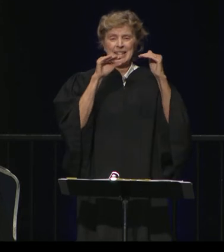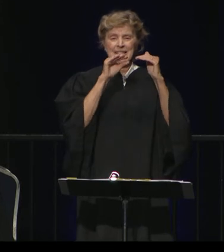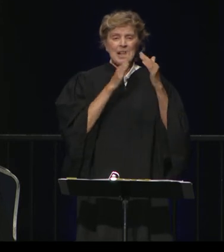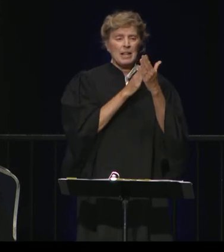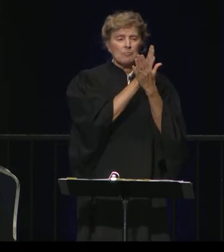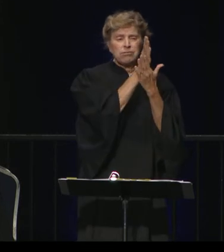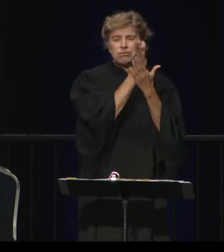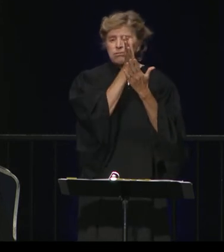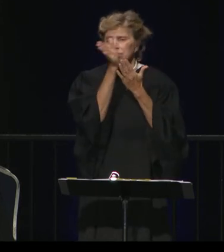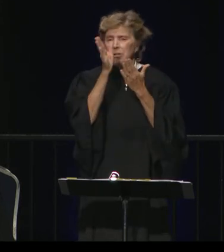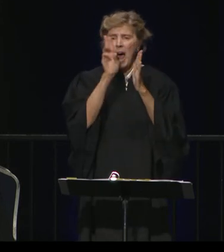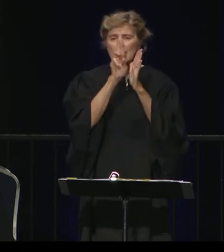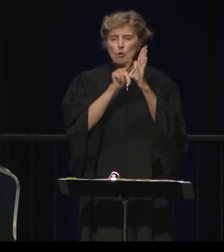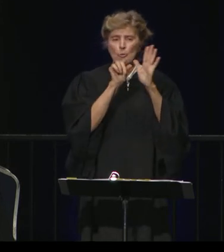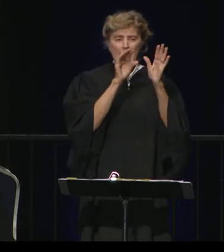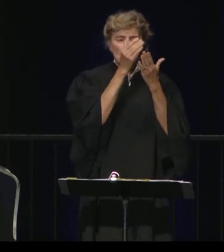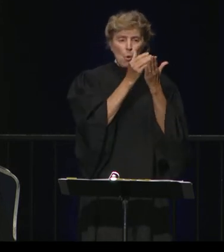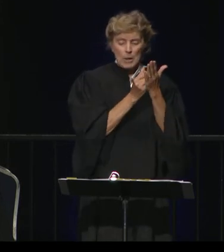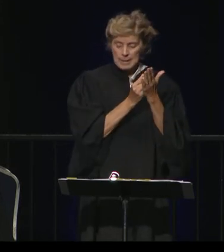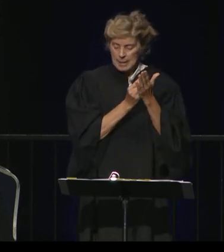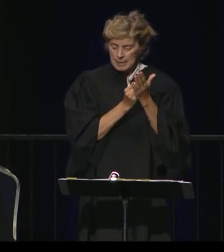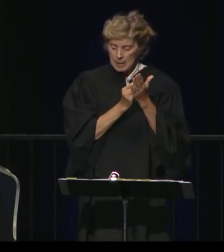undergraduate courses. Her